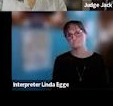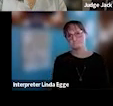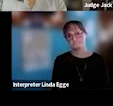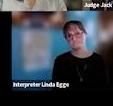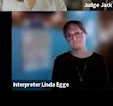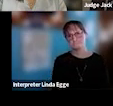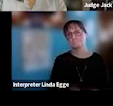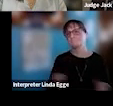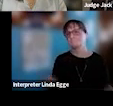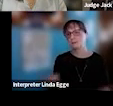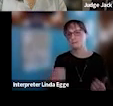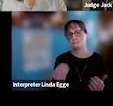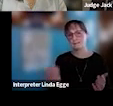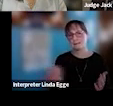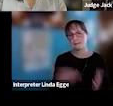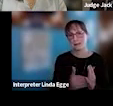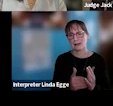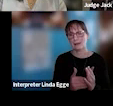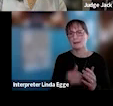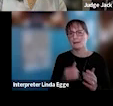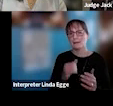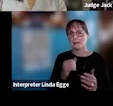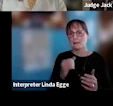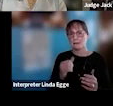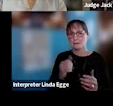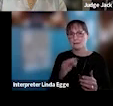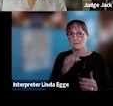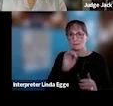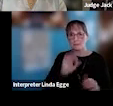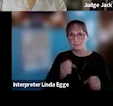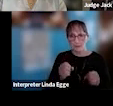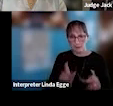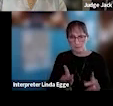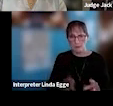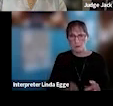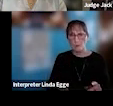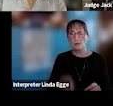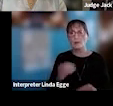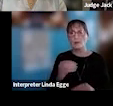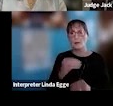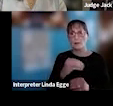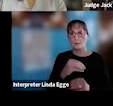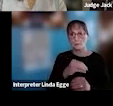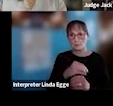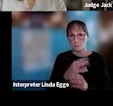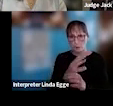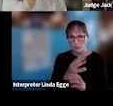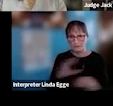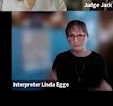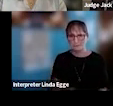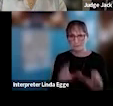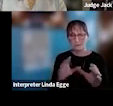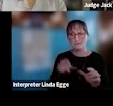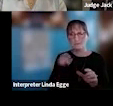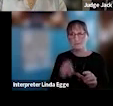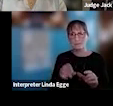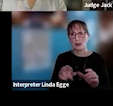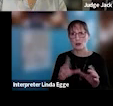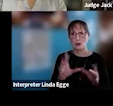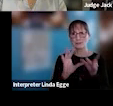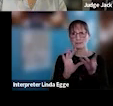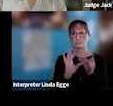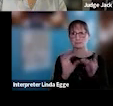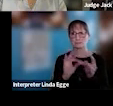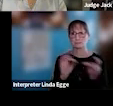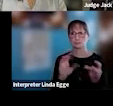And so once again, if you haven't had a chance, the webinar attendance certificate is in the chat. Just click on